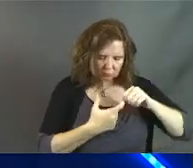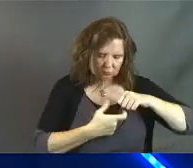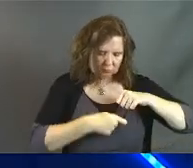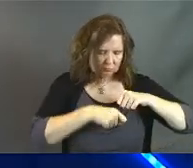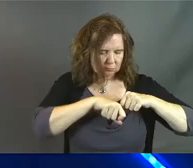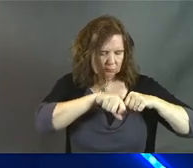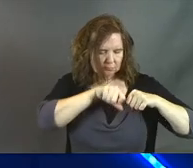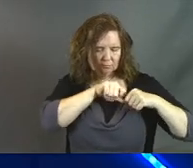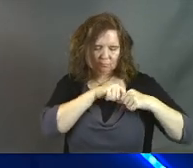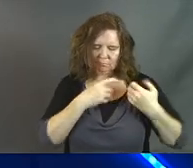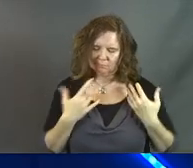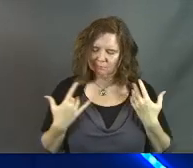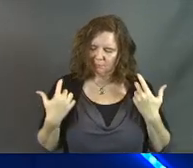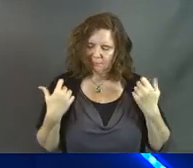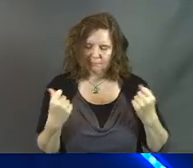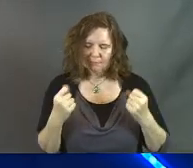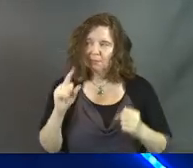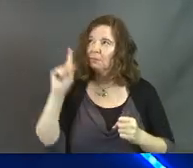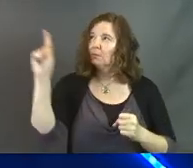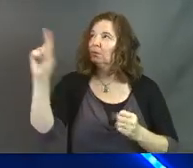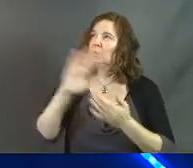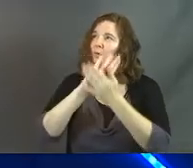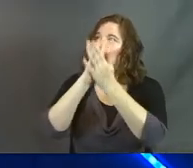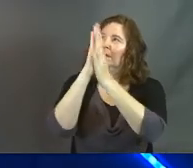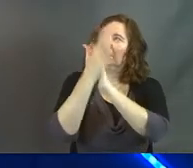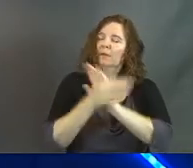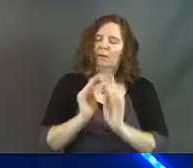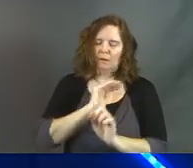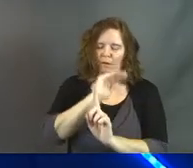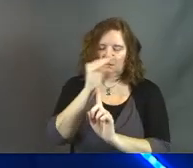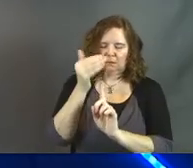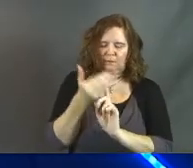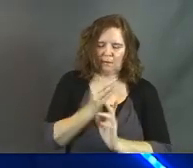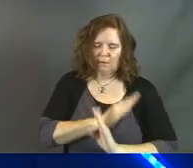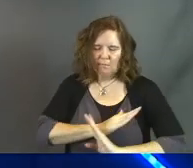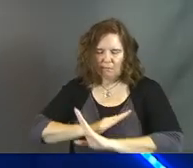me back together. You are